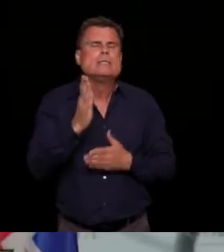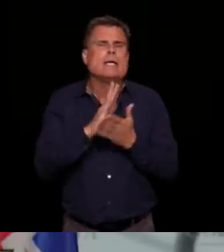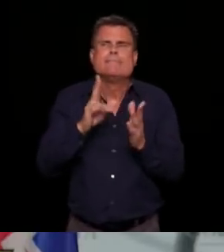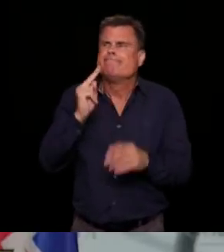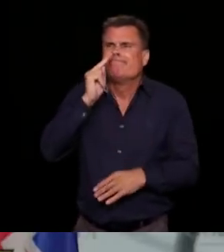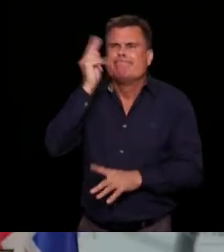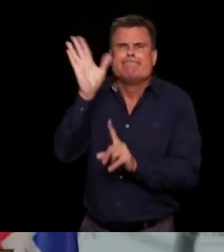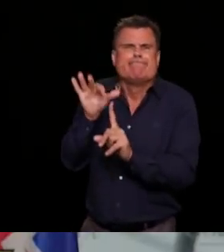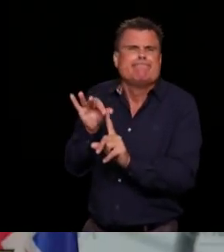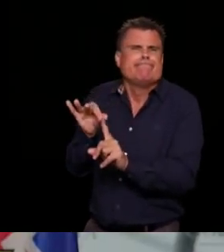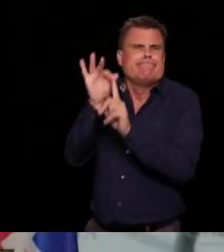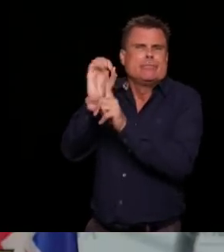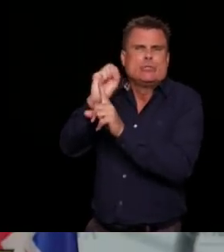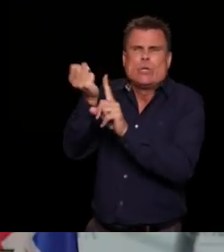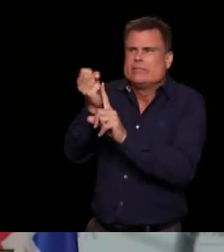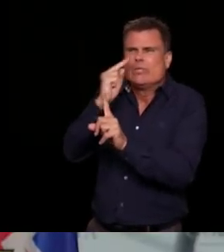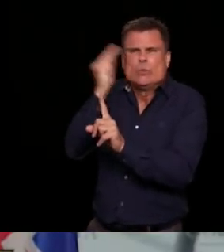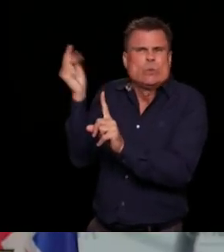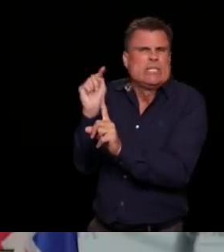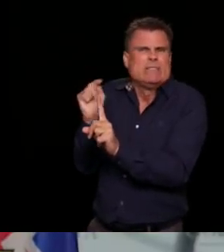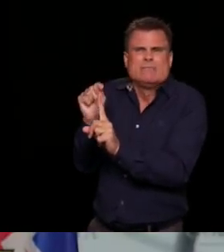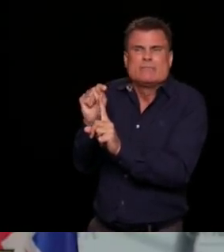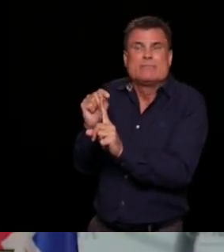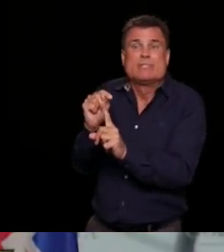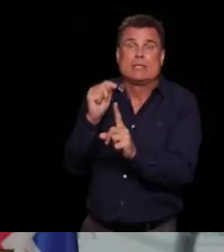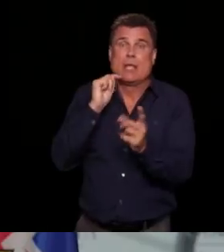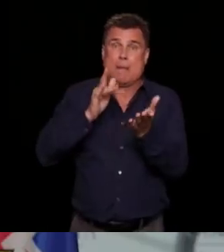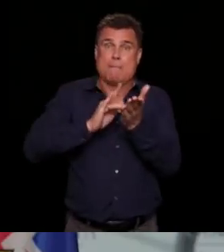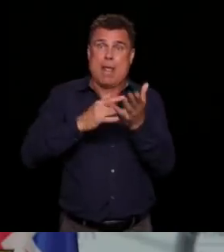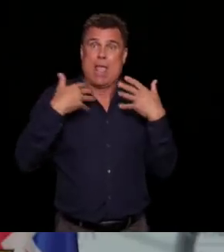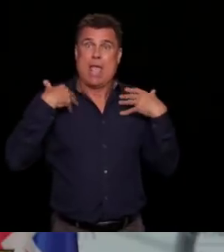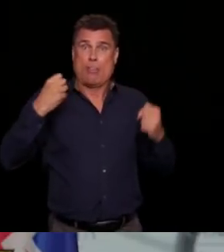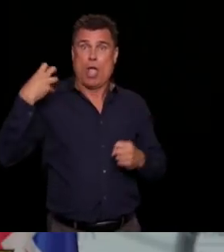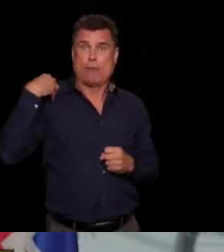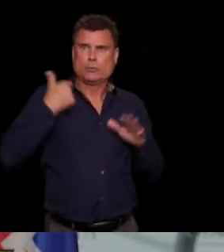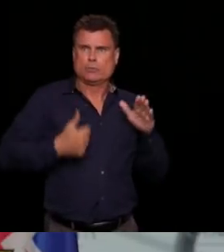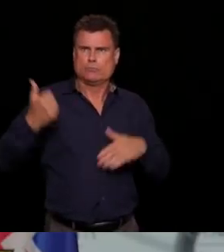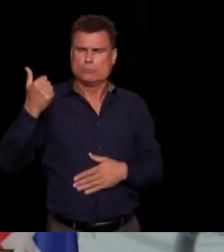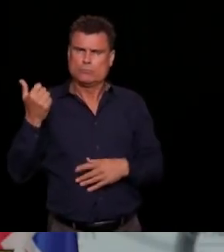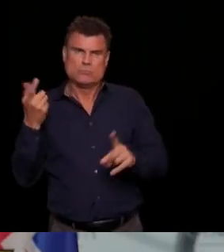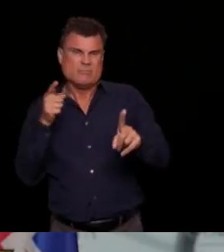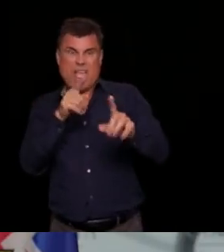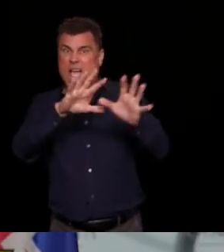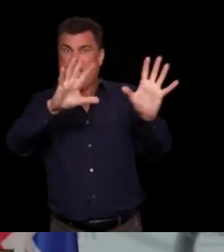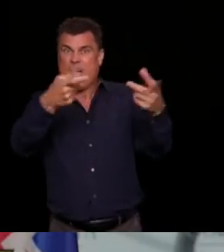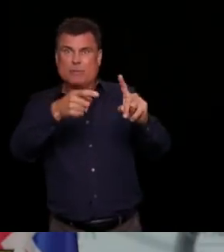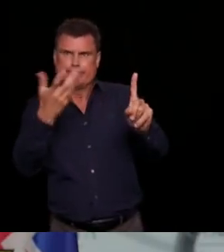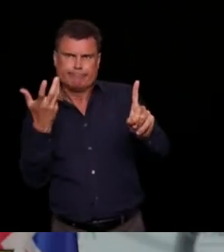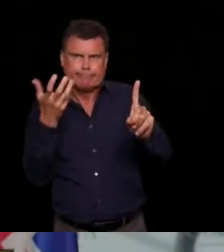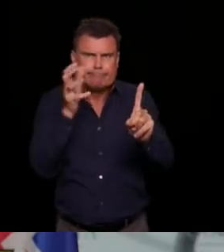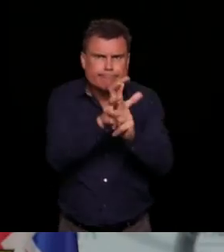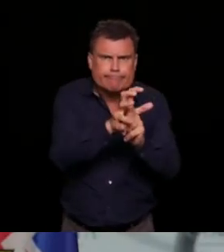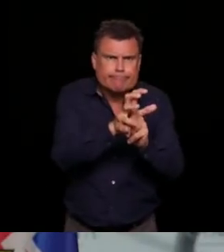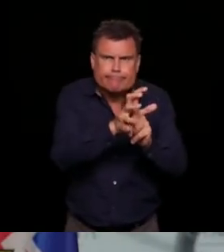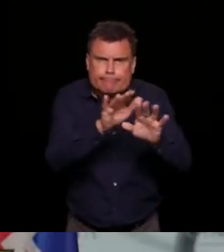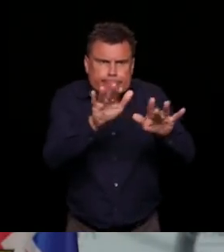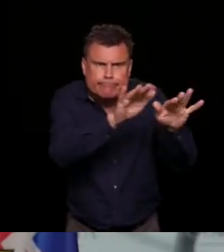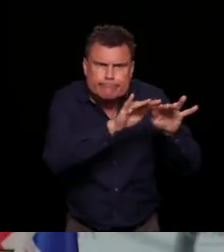an outbreak, they may consider that as a strategy, but it's certainly not recommended in general. Do you have a